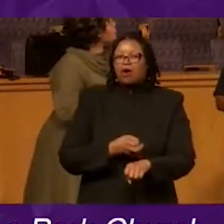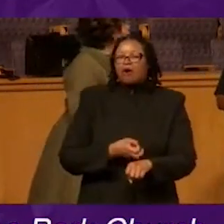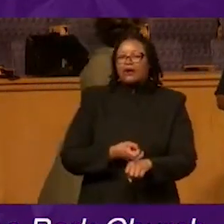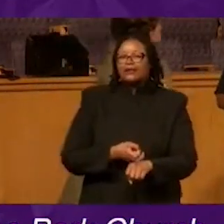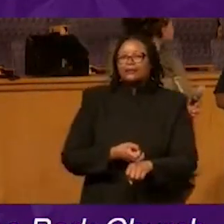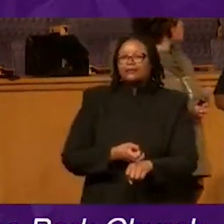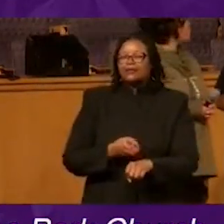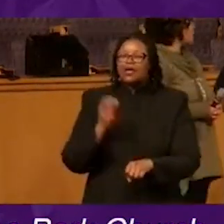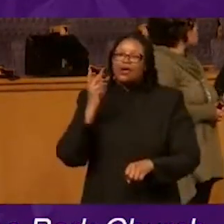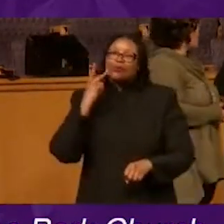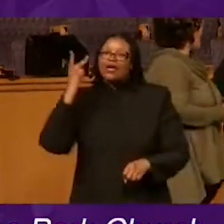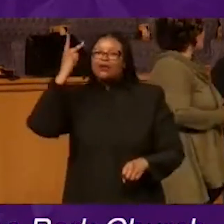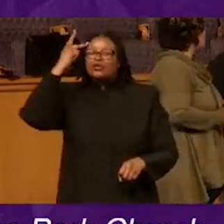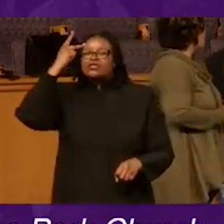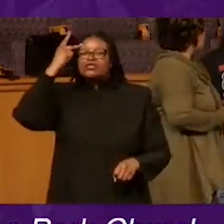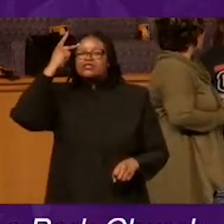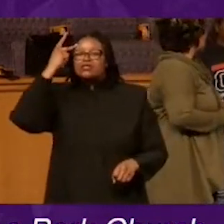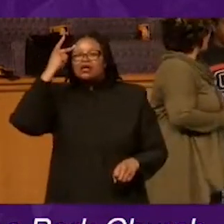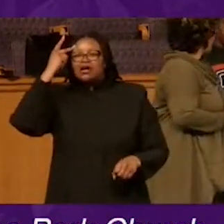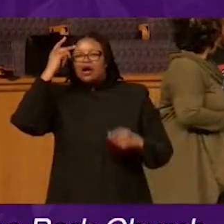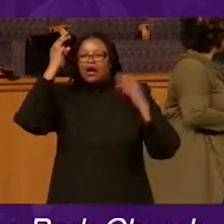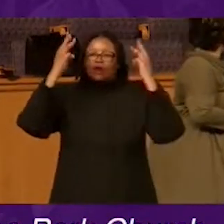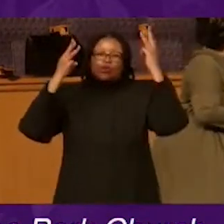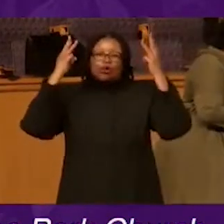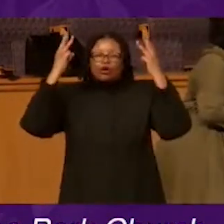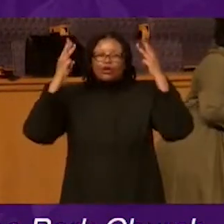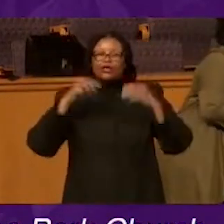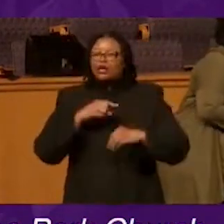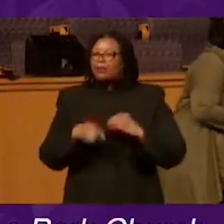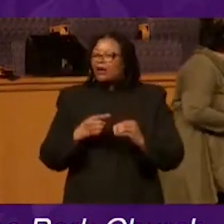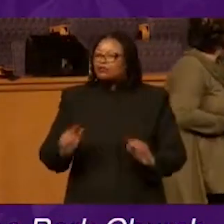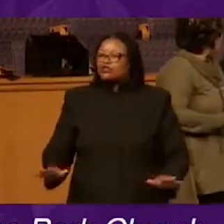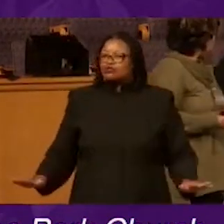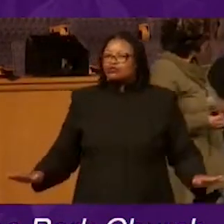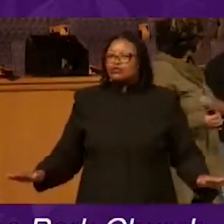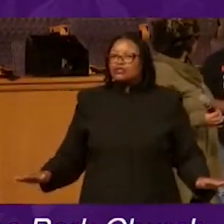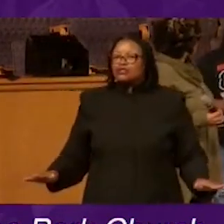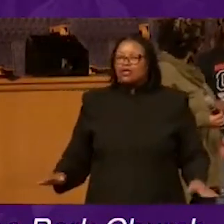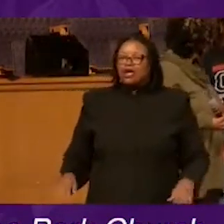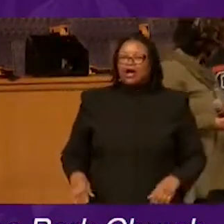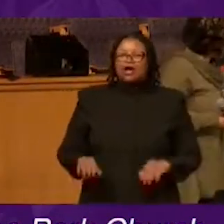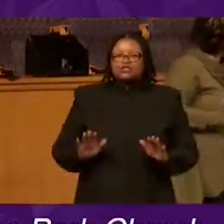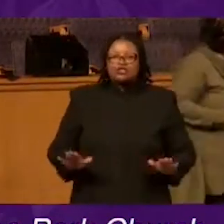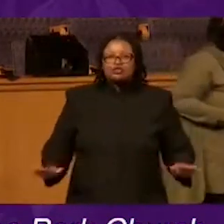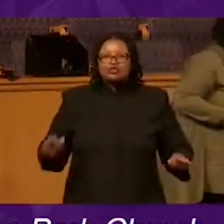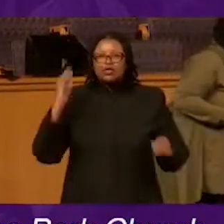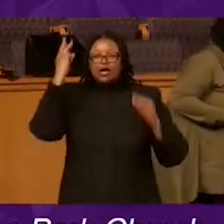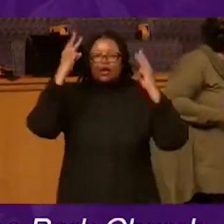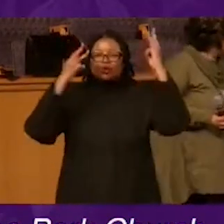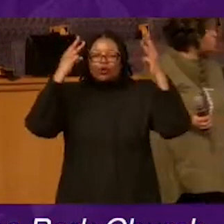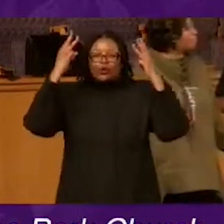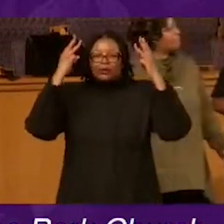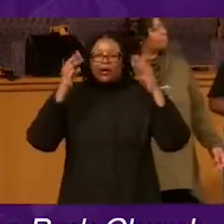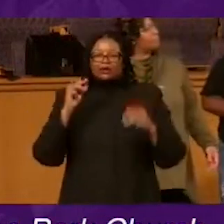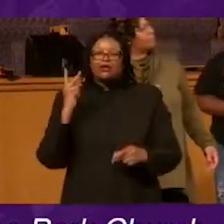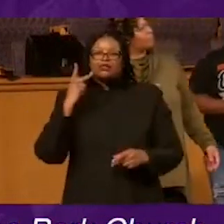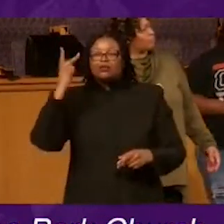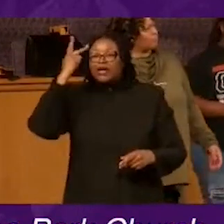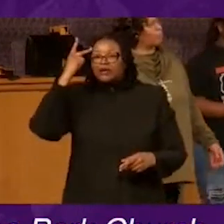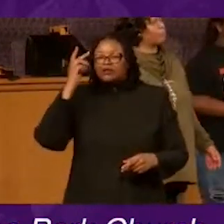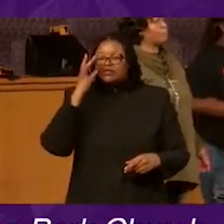Some parents are worried about children, or children worried about parents, siblings worried about each other.